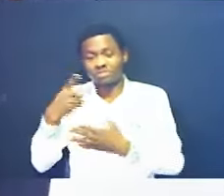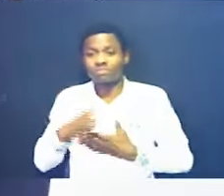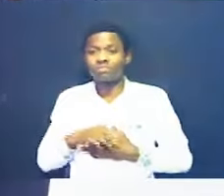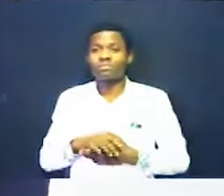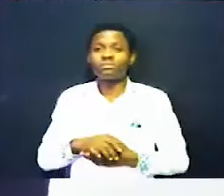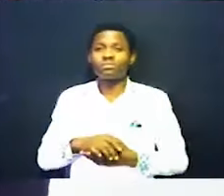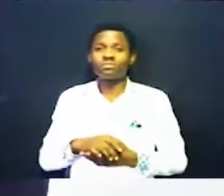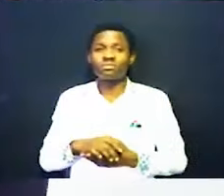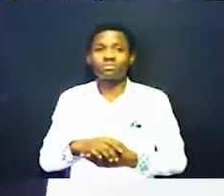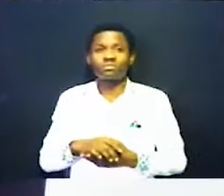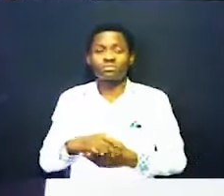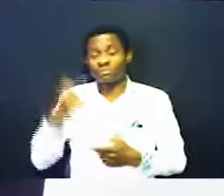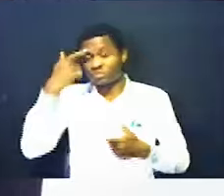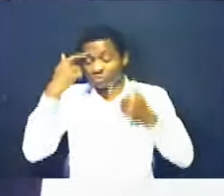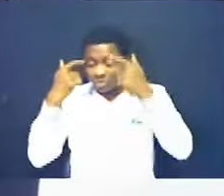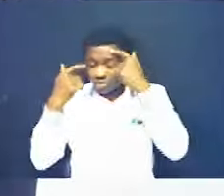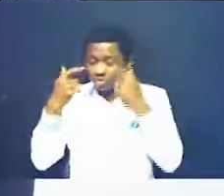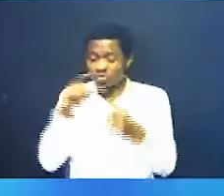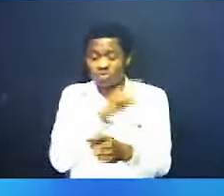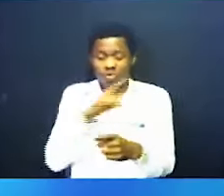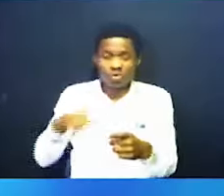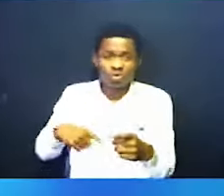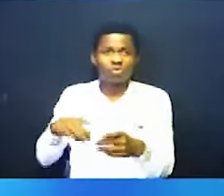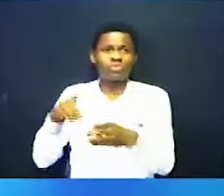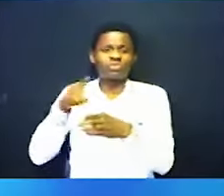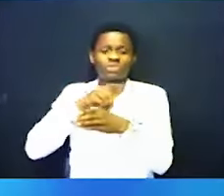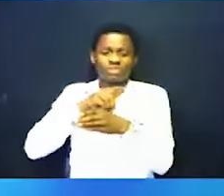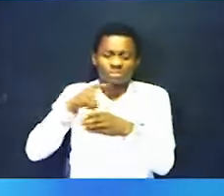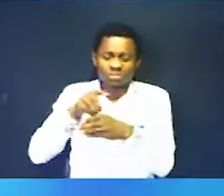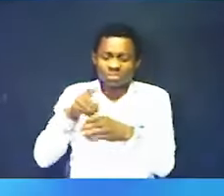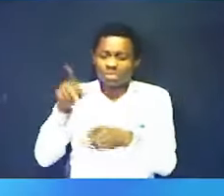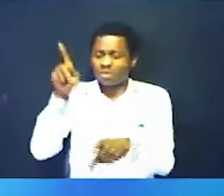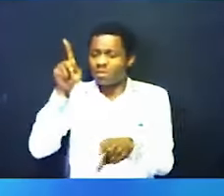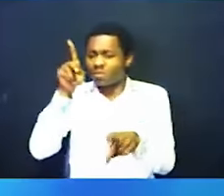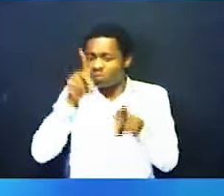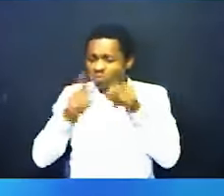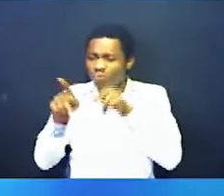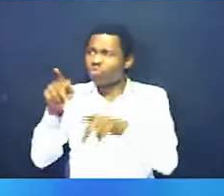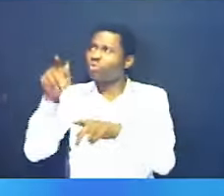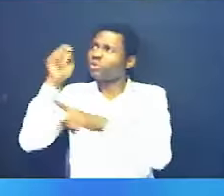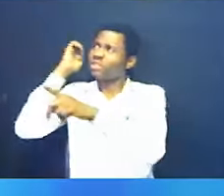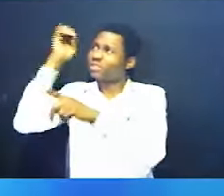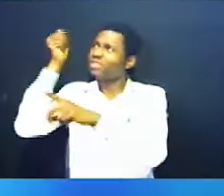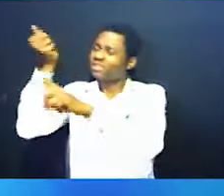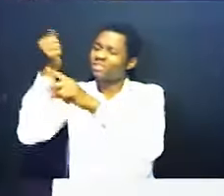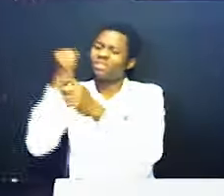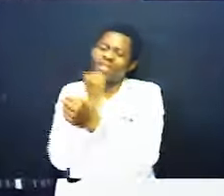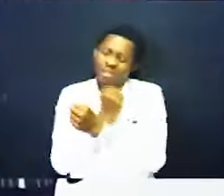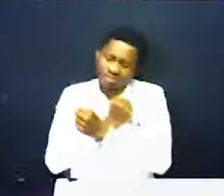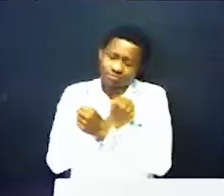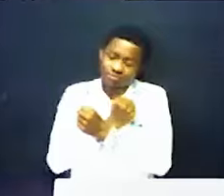Because the Lord disciplines the one he loves.